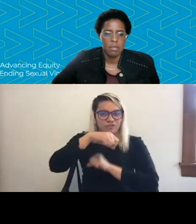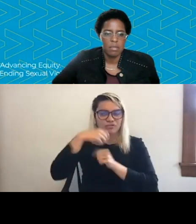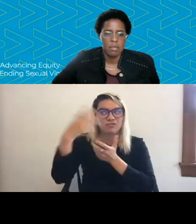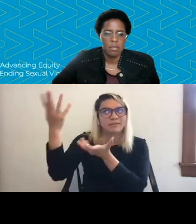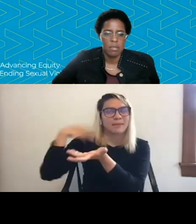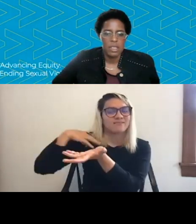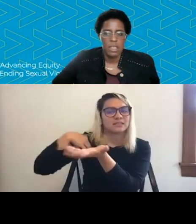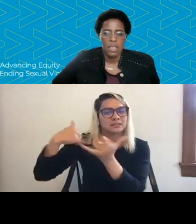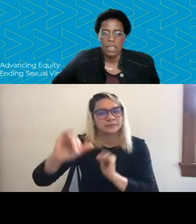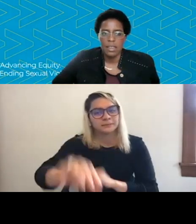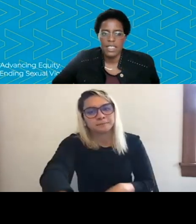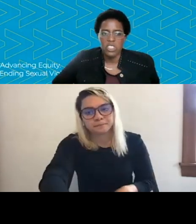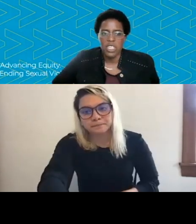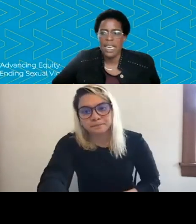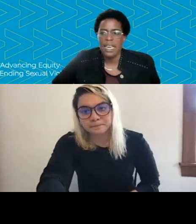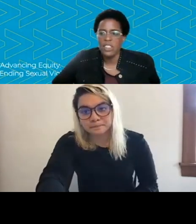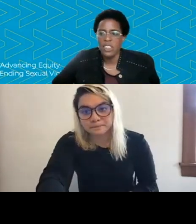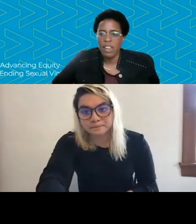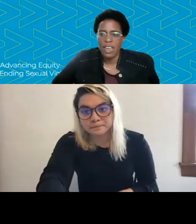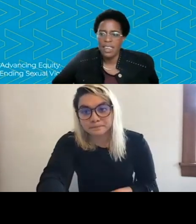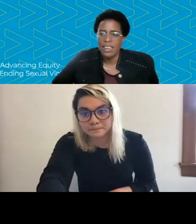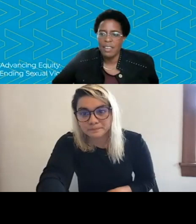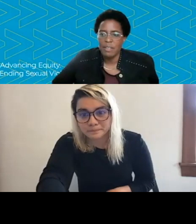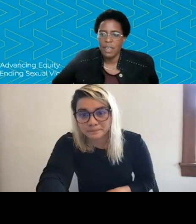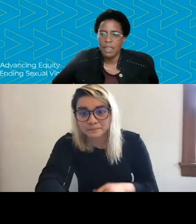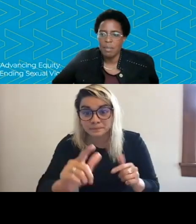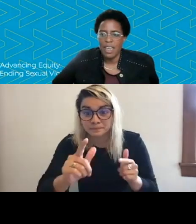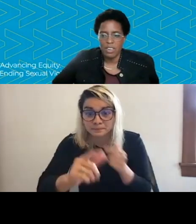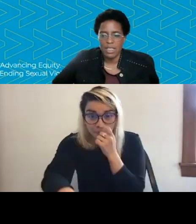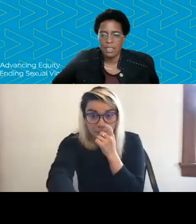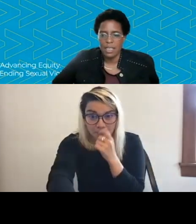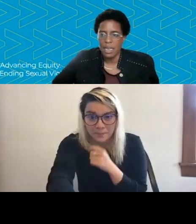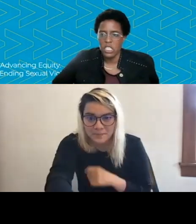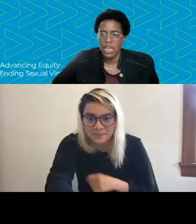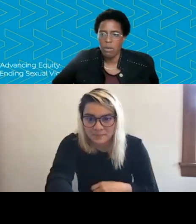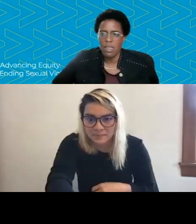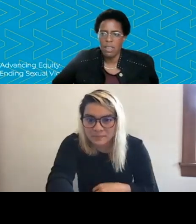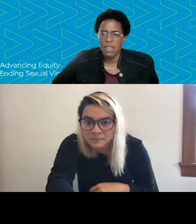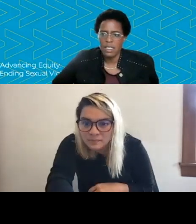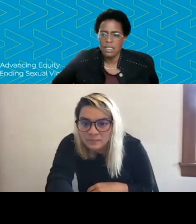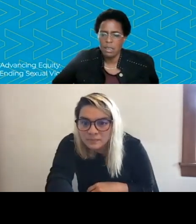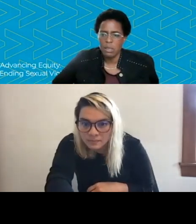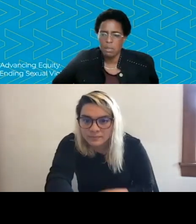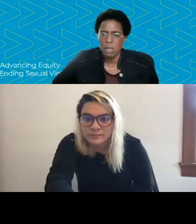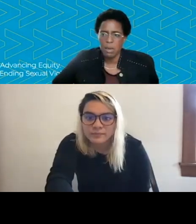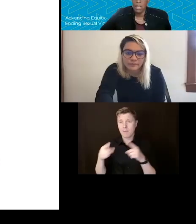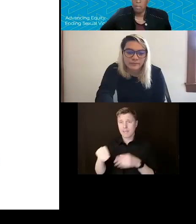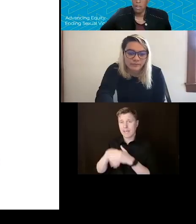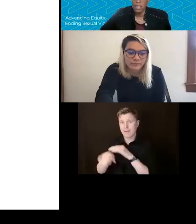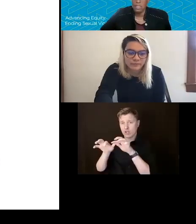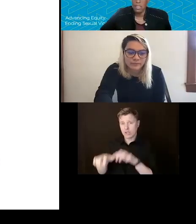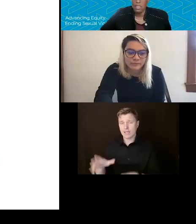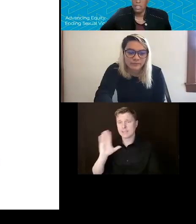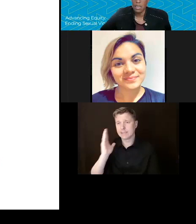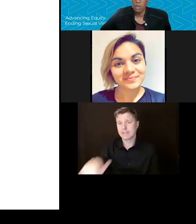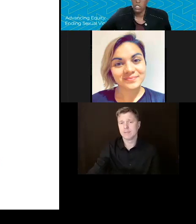that piece. Thanks, Janae. And there's a lot of great things happening in the chat. One of the things that seems to be bubbling up a lot